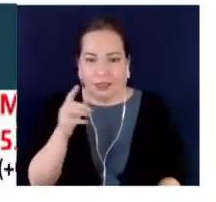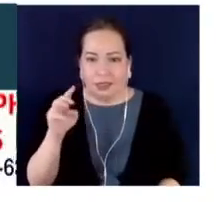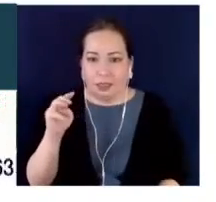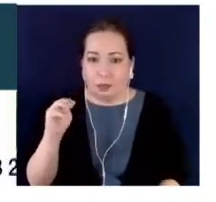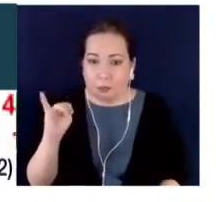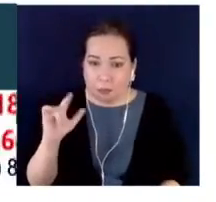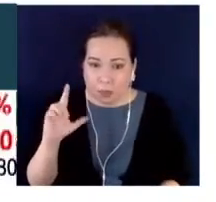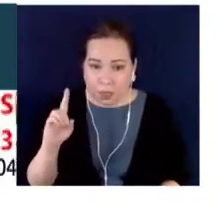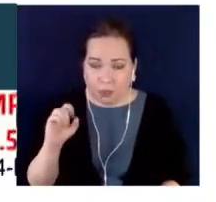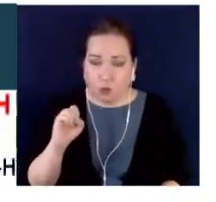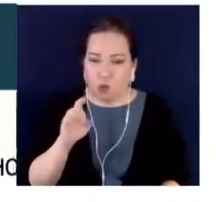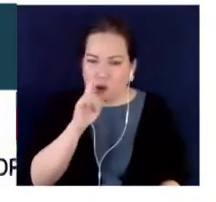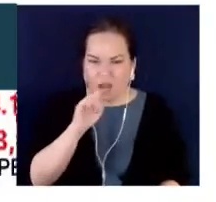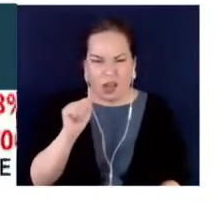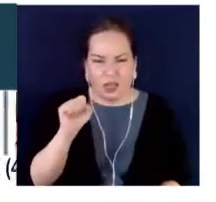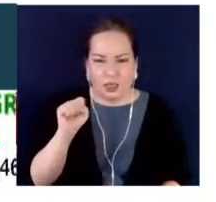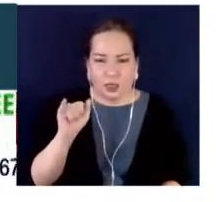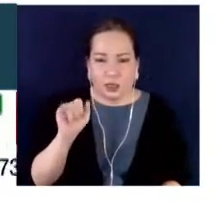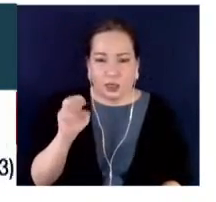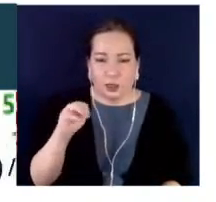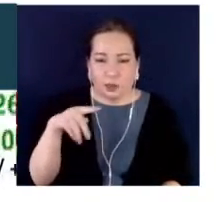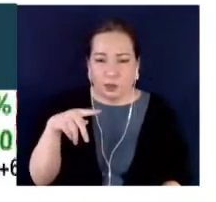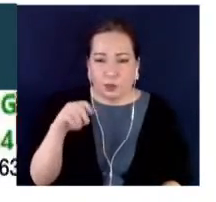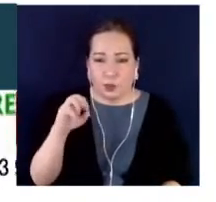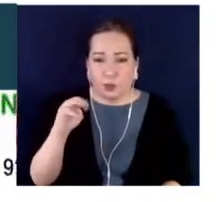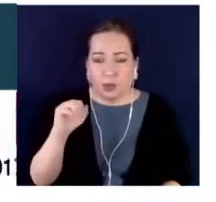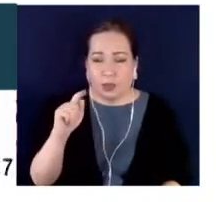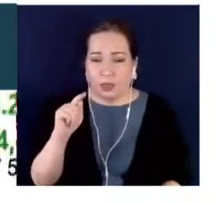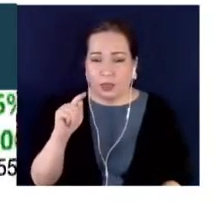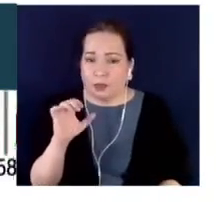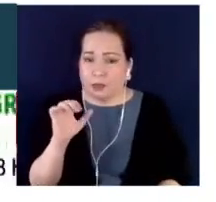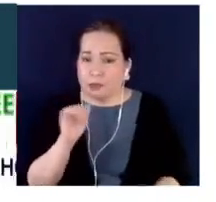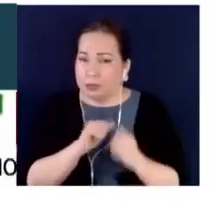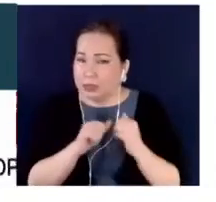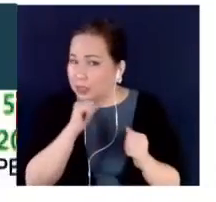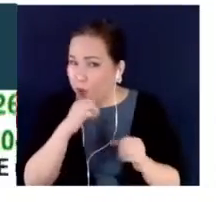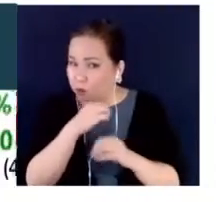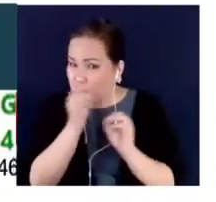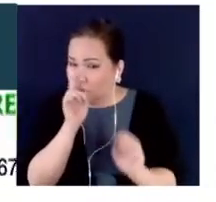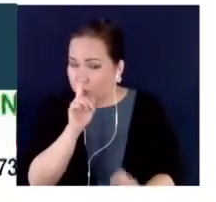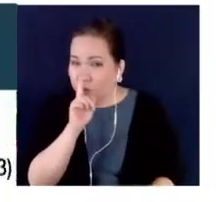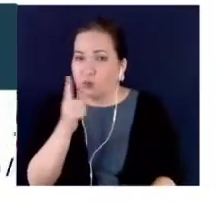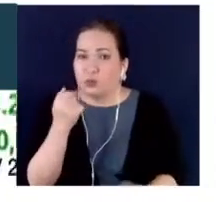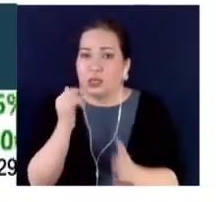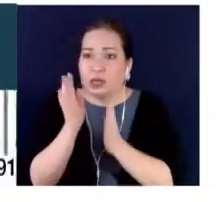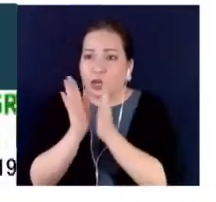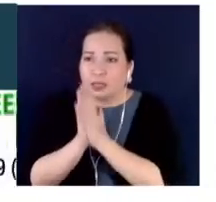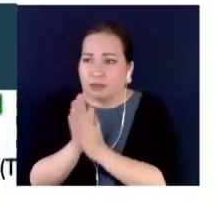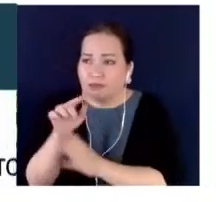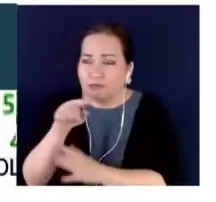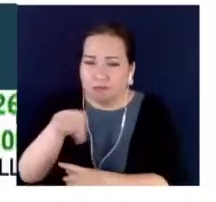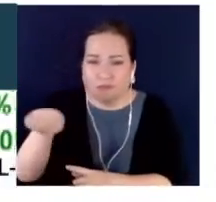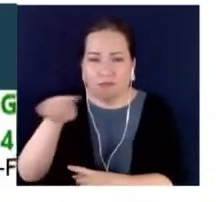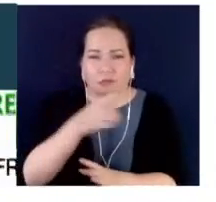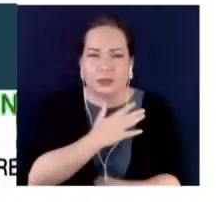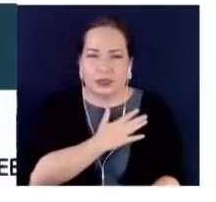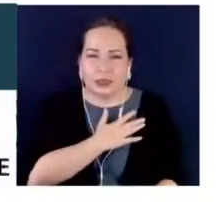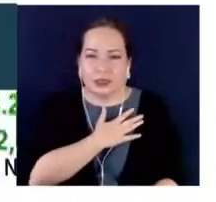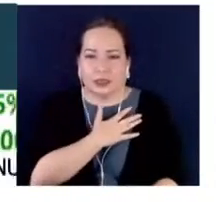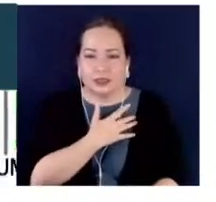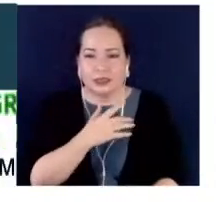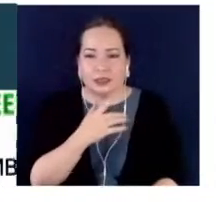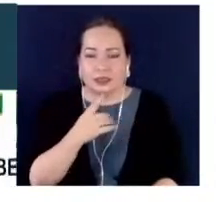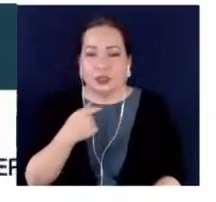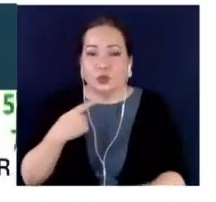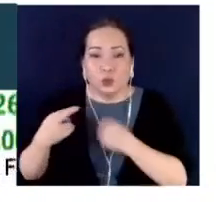that's why we are trying to ask people to reserve the COVID